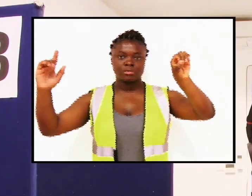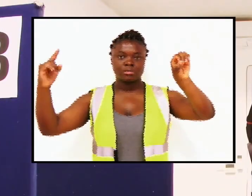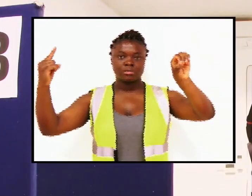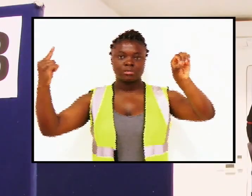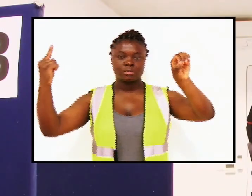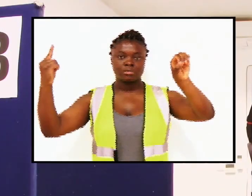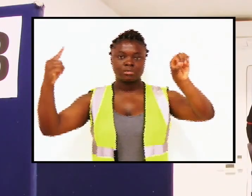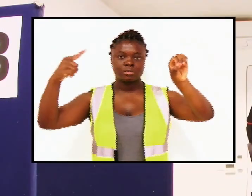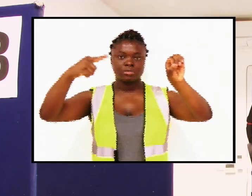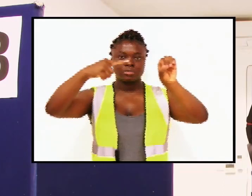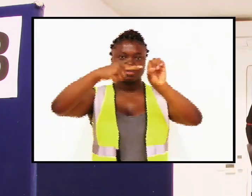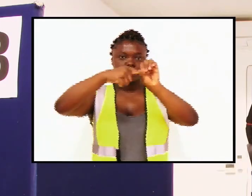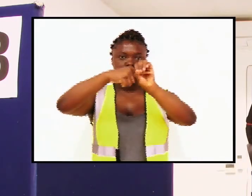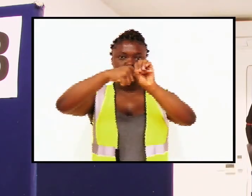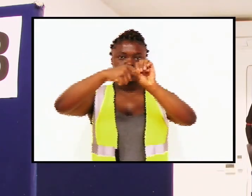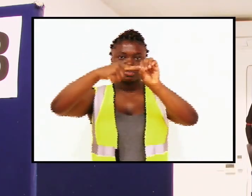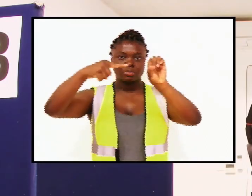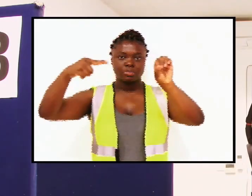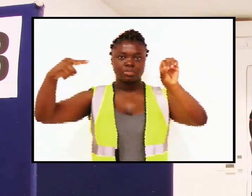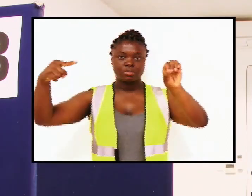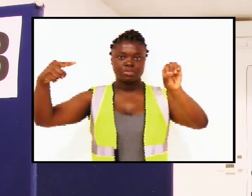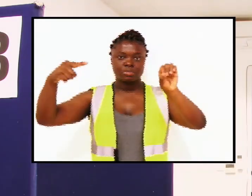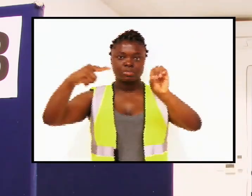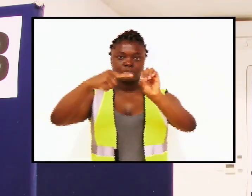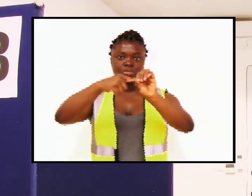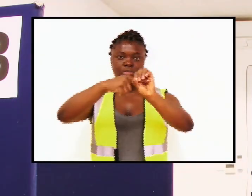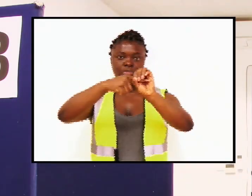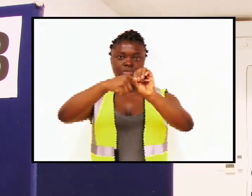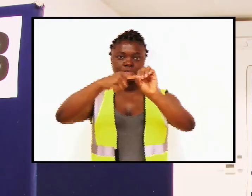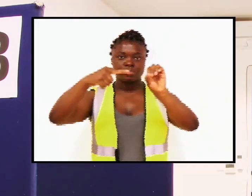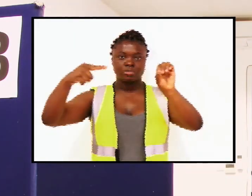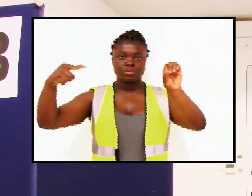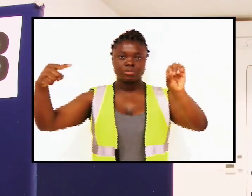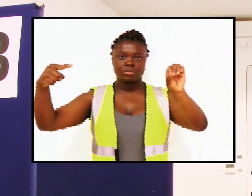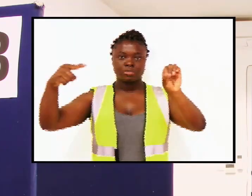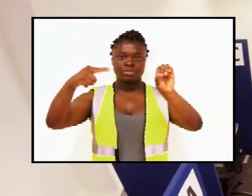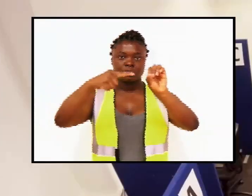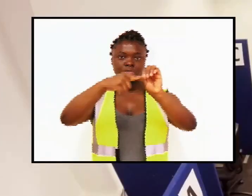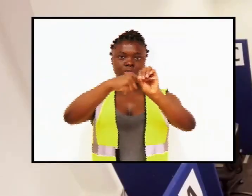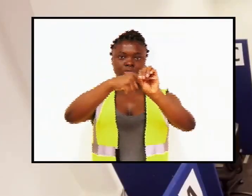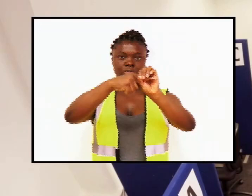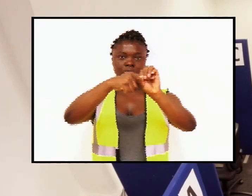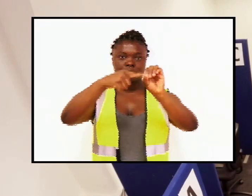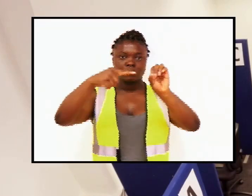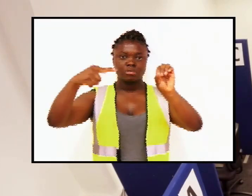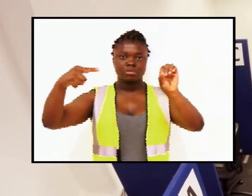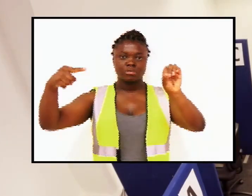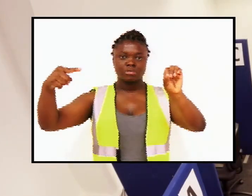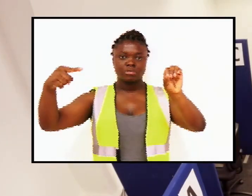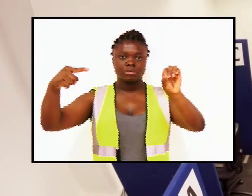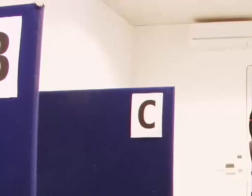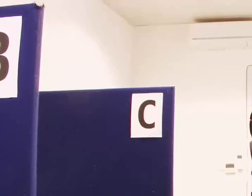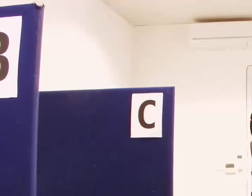point your index finger out and push it into and out of the circle. This will inform drivers not to attempt to enter the